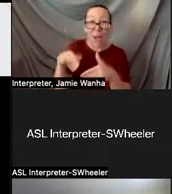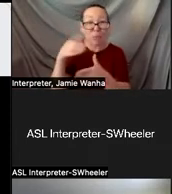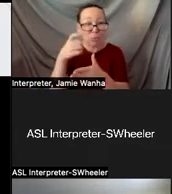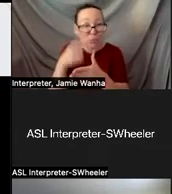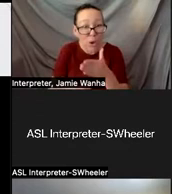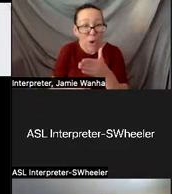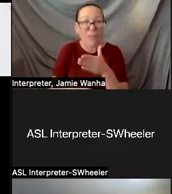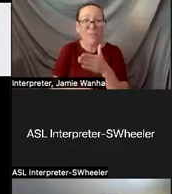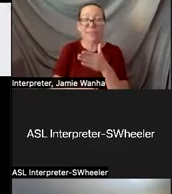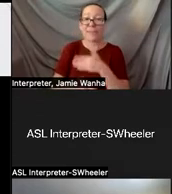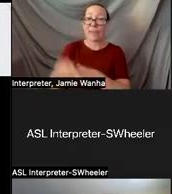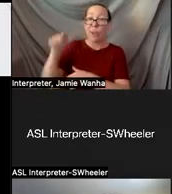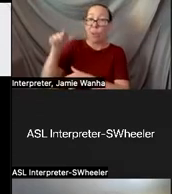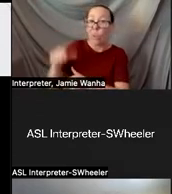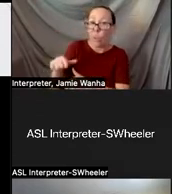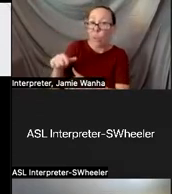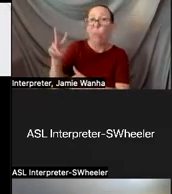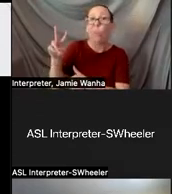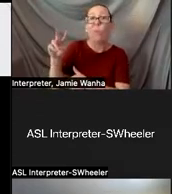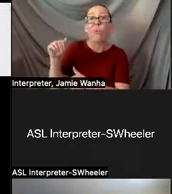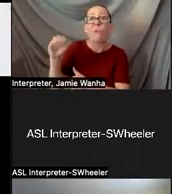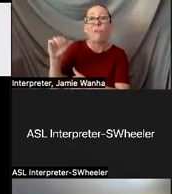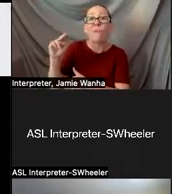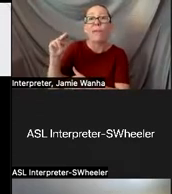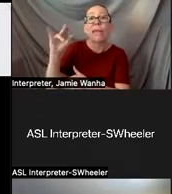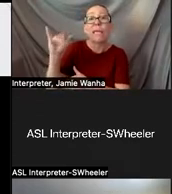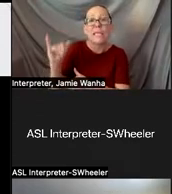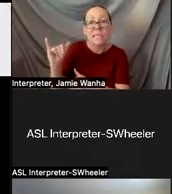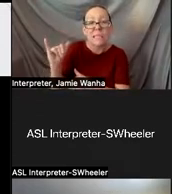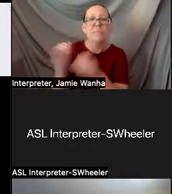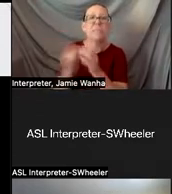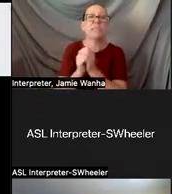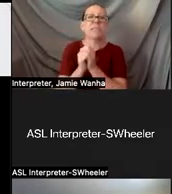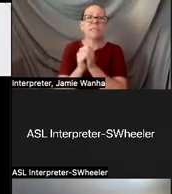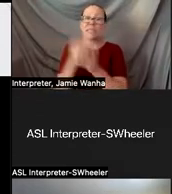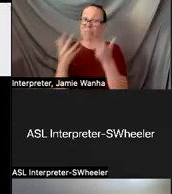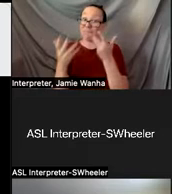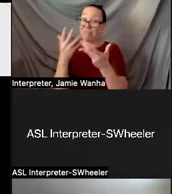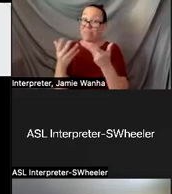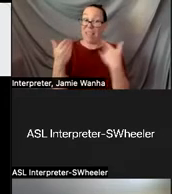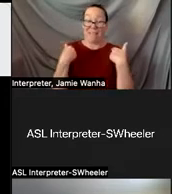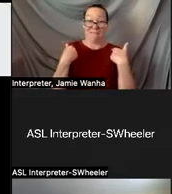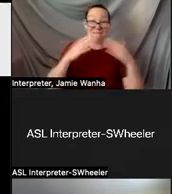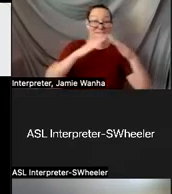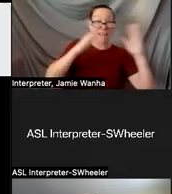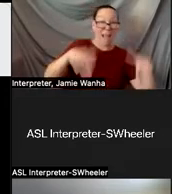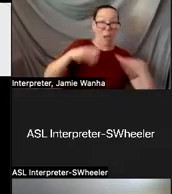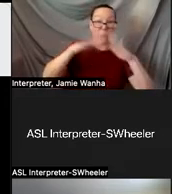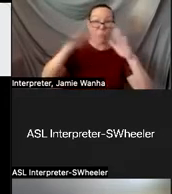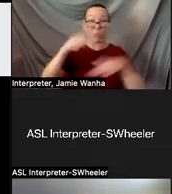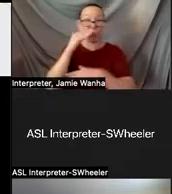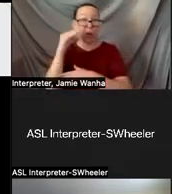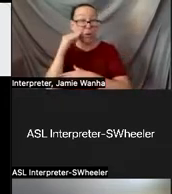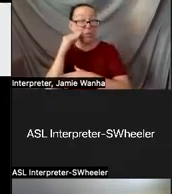exacerbate existing housing affordability issues in coastal communities and potentially cause residents to leave the region.